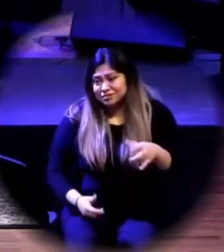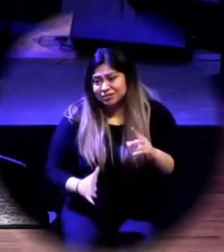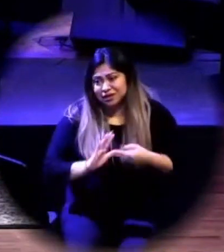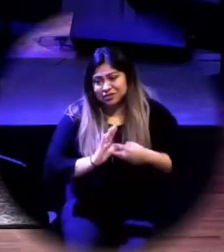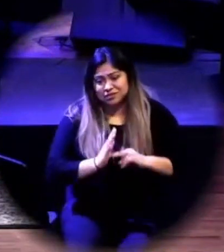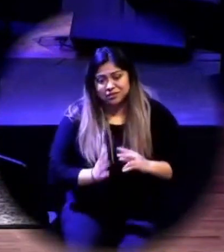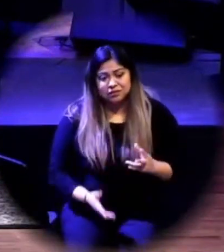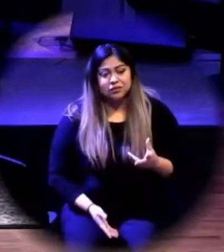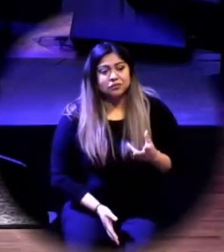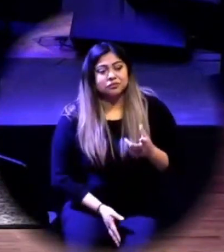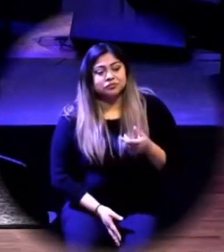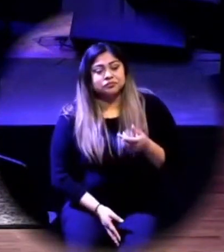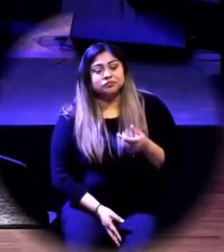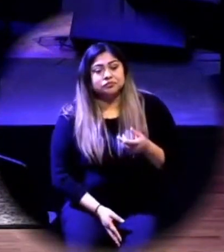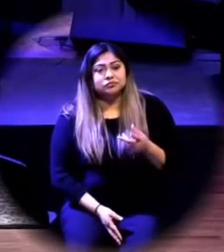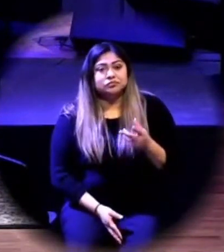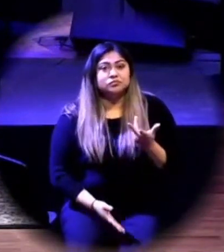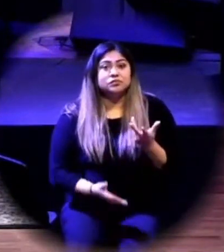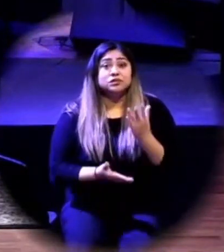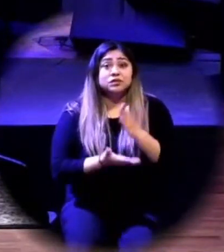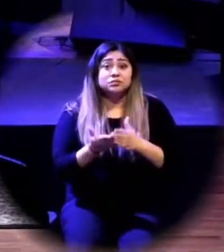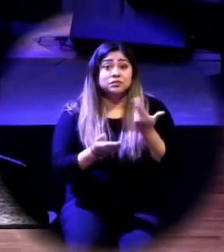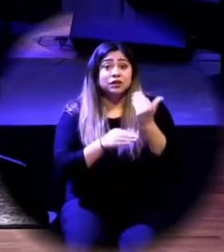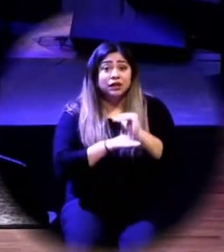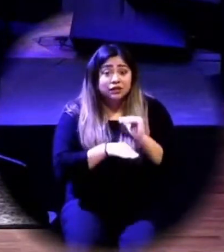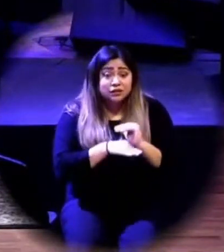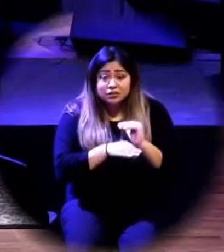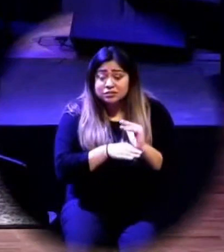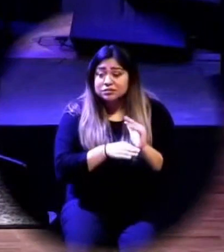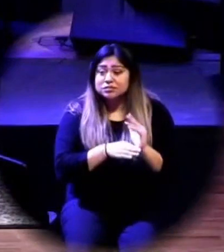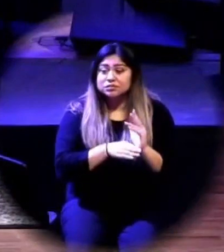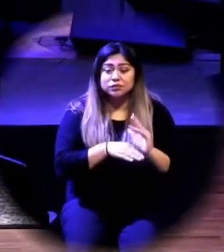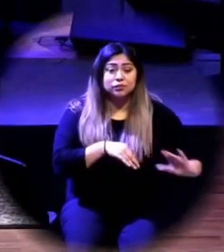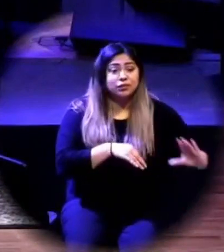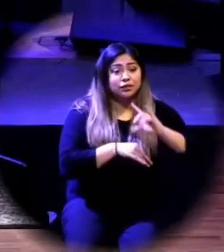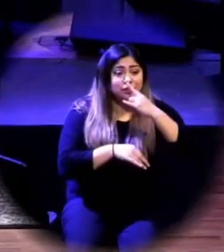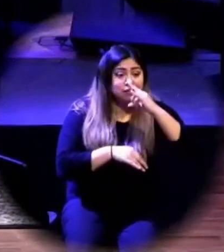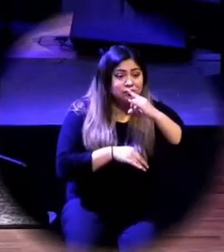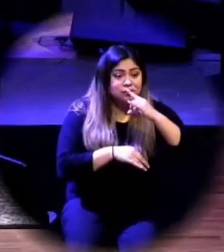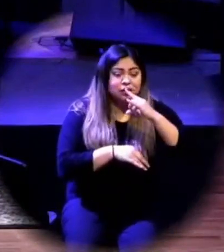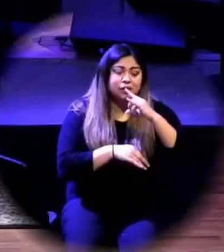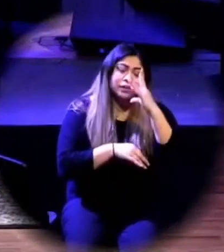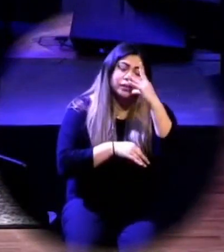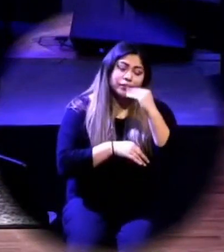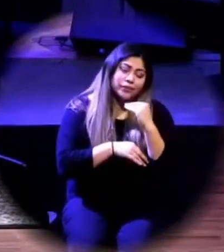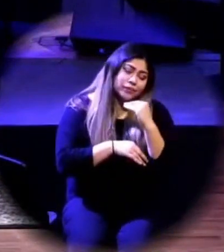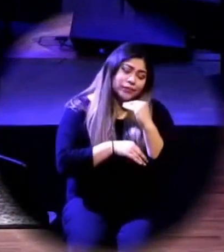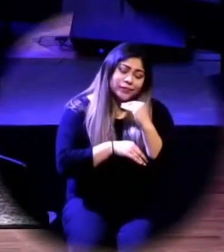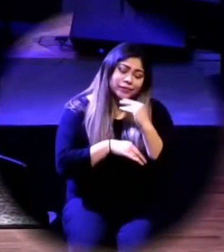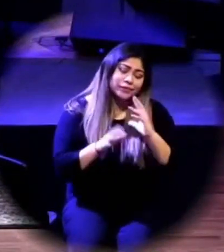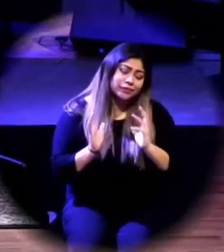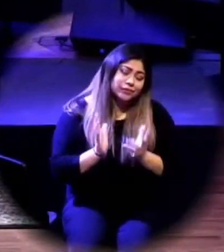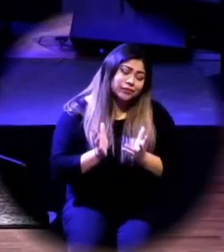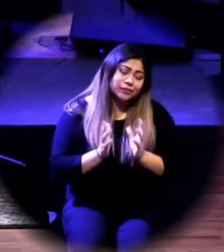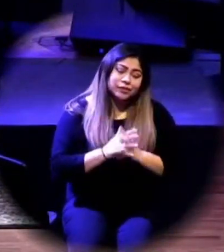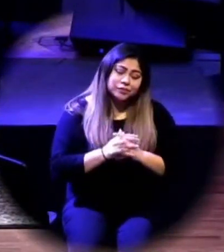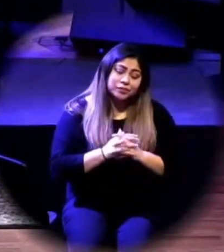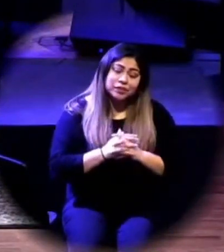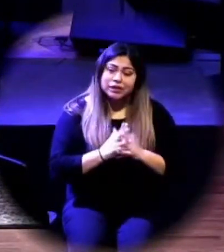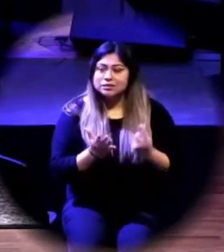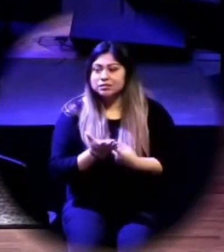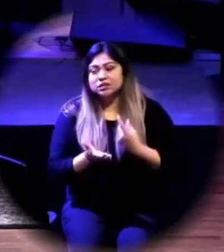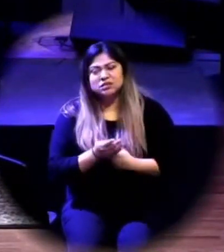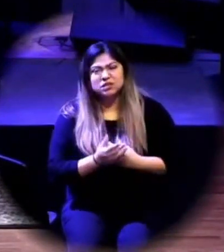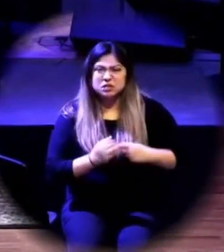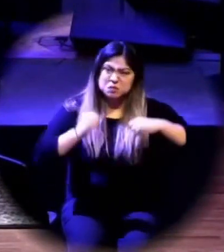had little kids. Some nights, your kids just went to sleep like little angels, didn't they? And other nights, they fought it like they were one of the